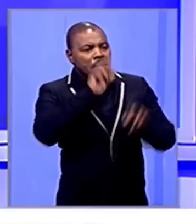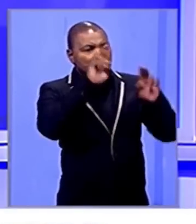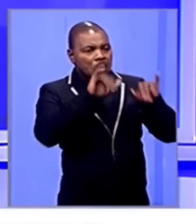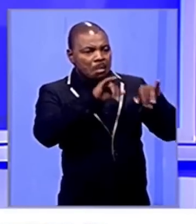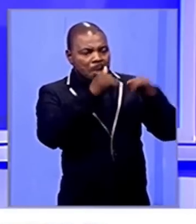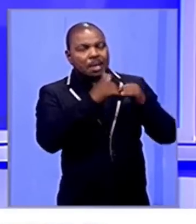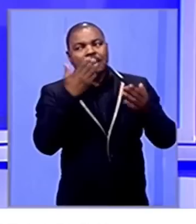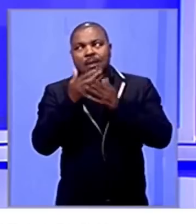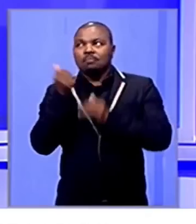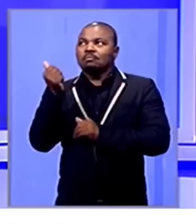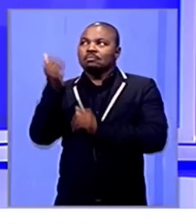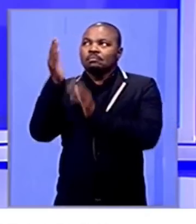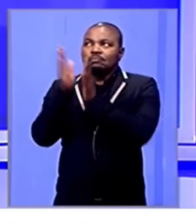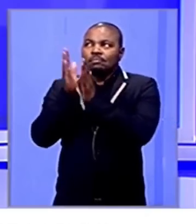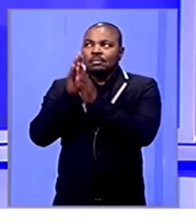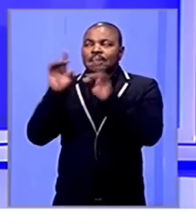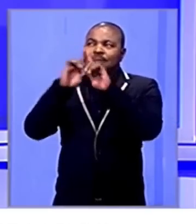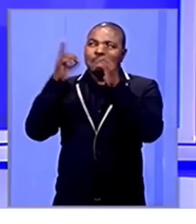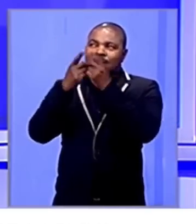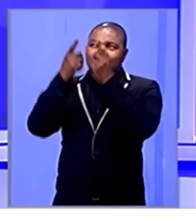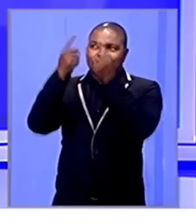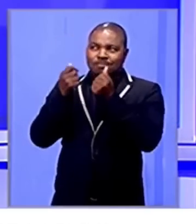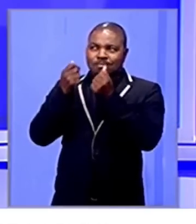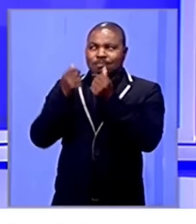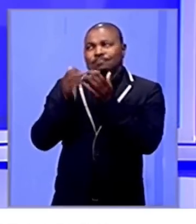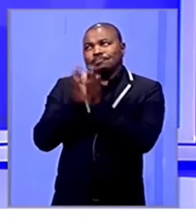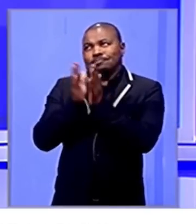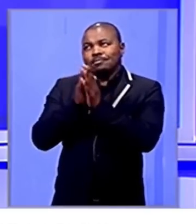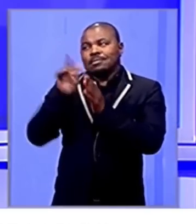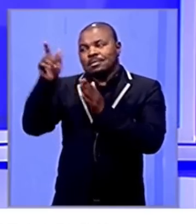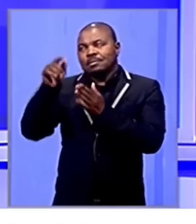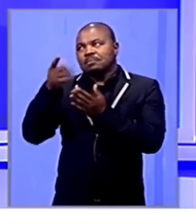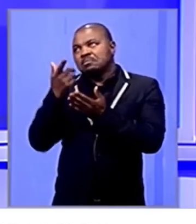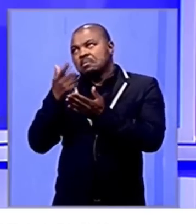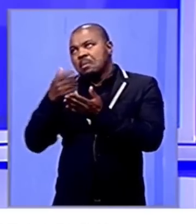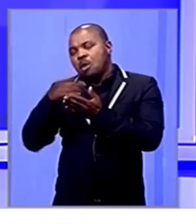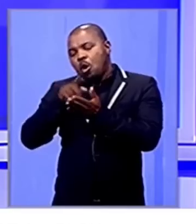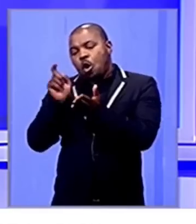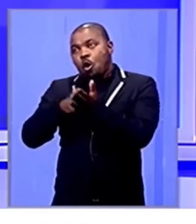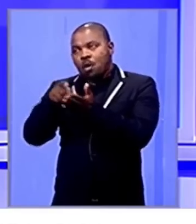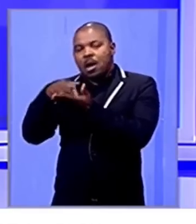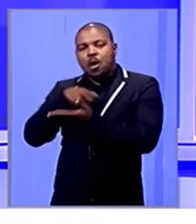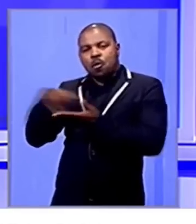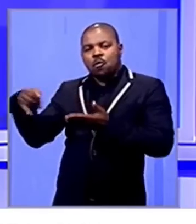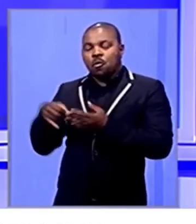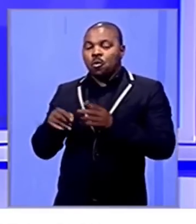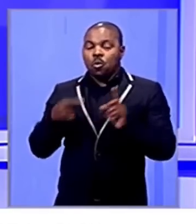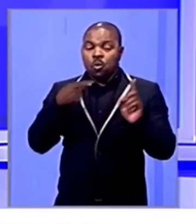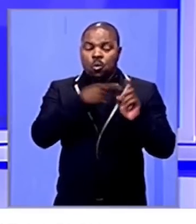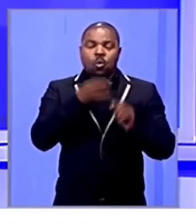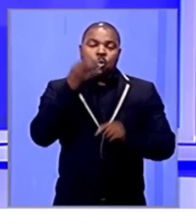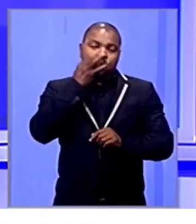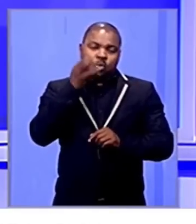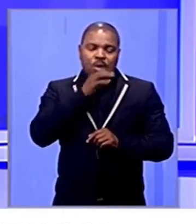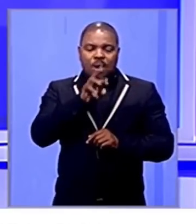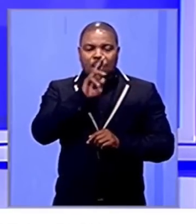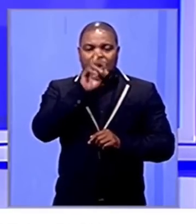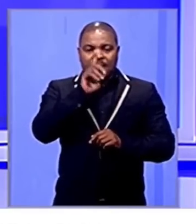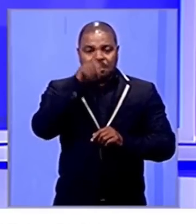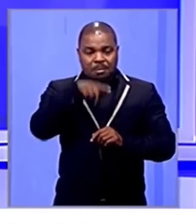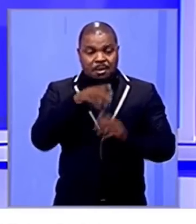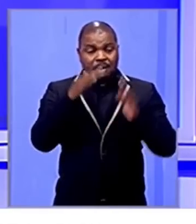kwa lefapheng la matlotlo gore dikoloto tsa bone di phimolwe. Khumalo a re matlo a di RDP a tlile go nna a